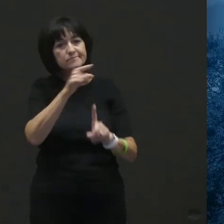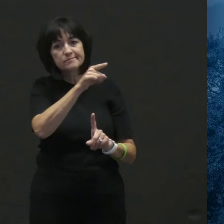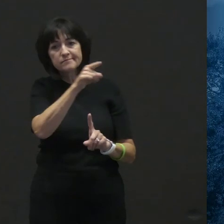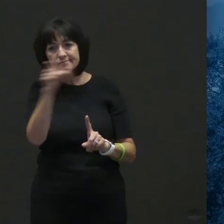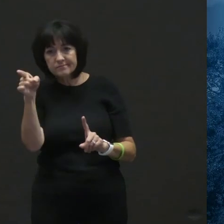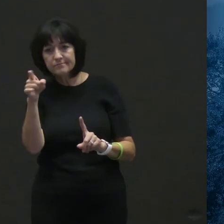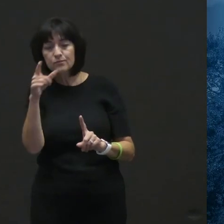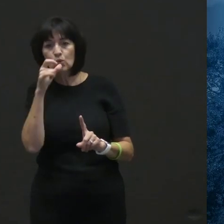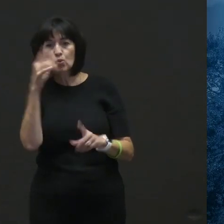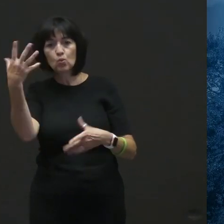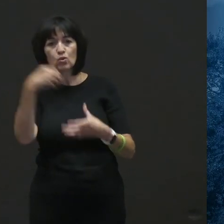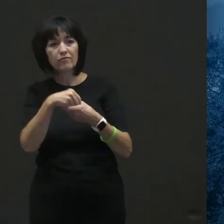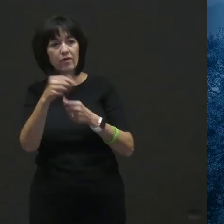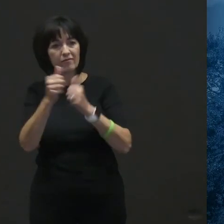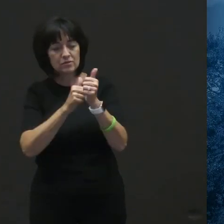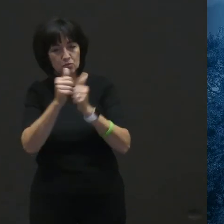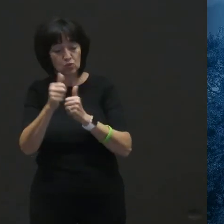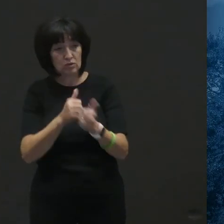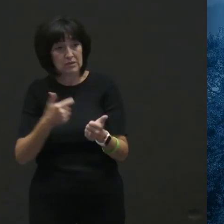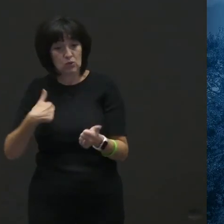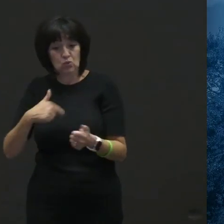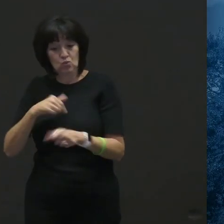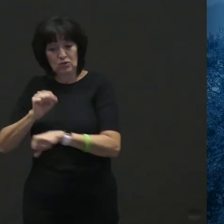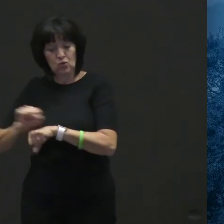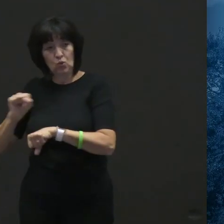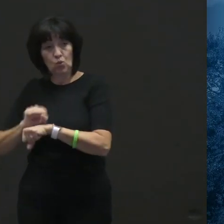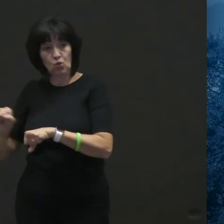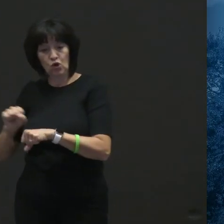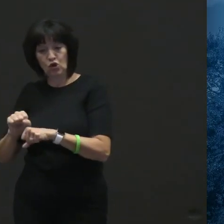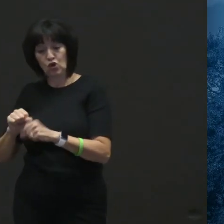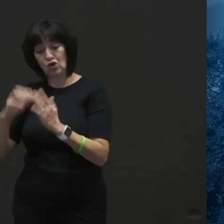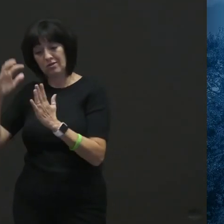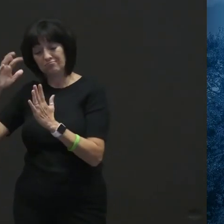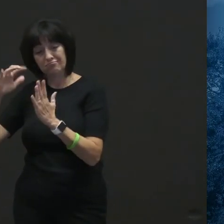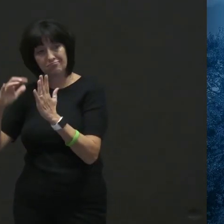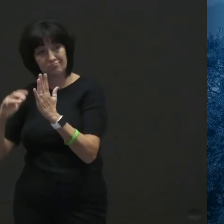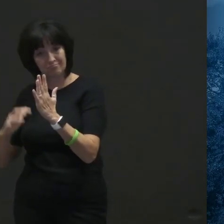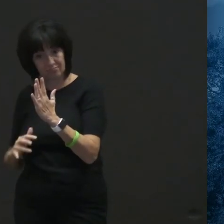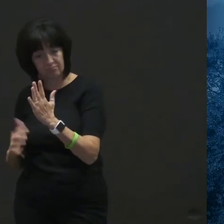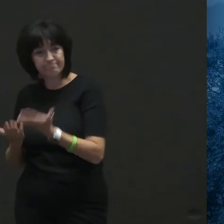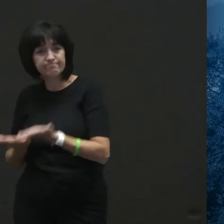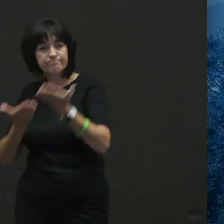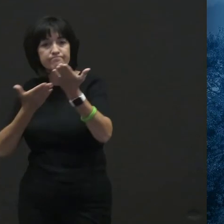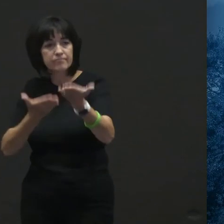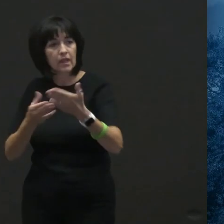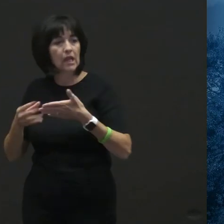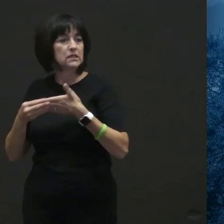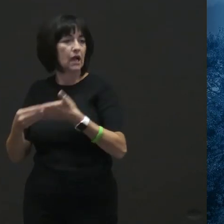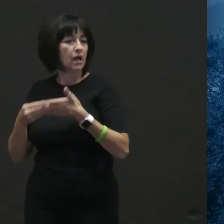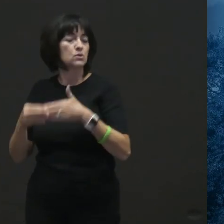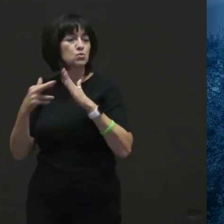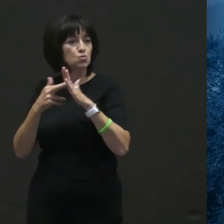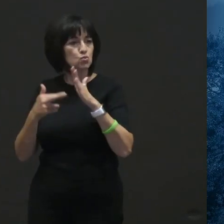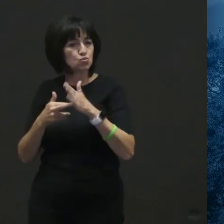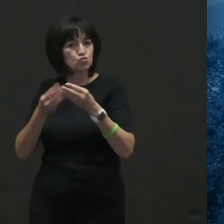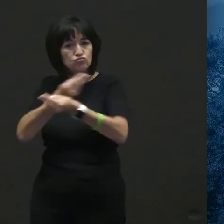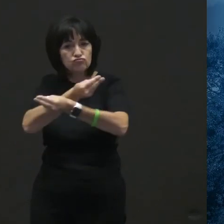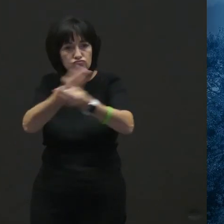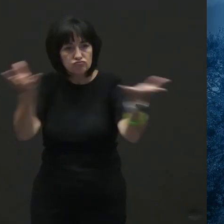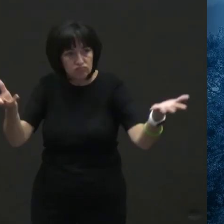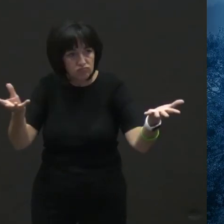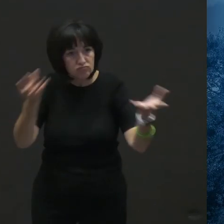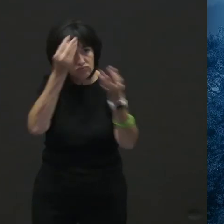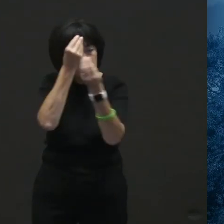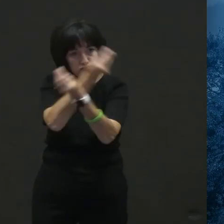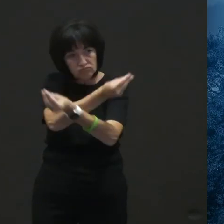general. It is a work in progress, so I am not prepared to provide a lot of details at this point, but we are looking at